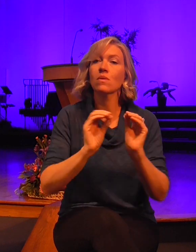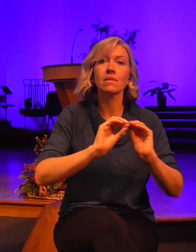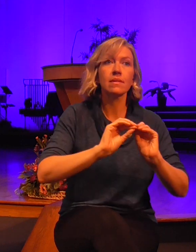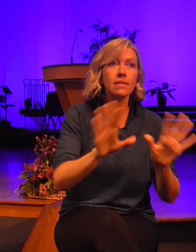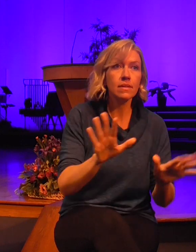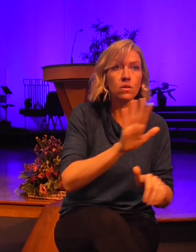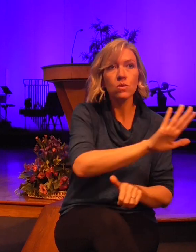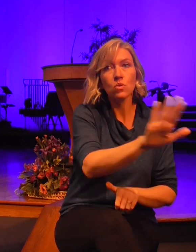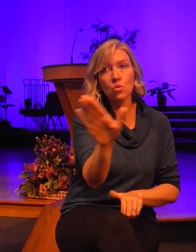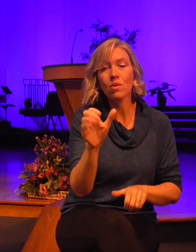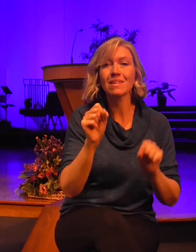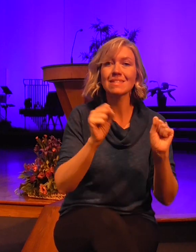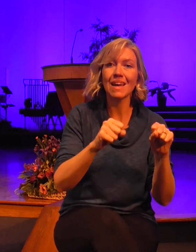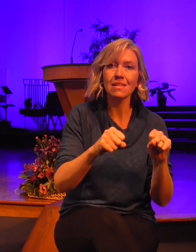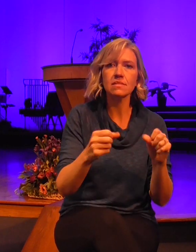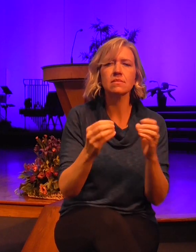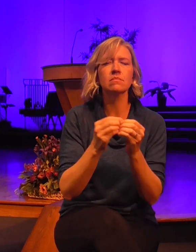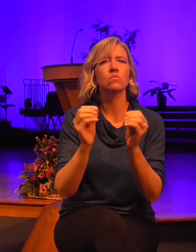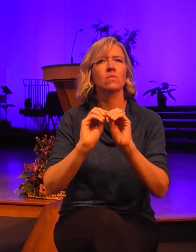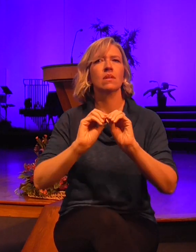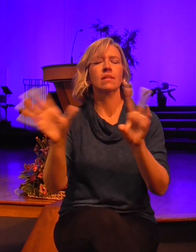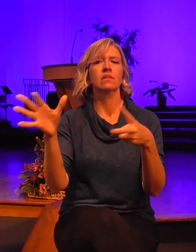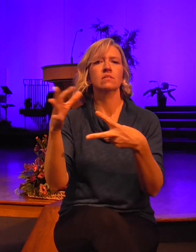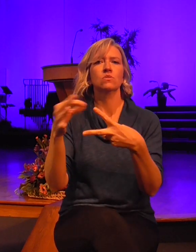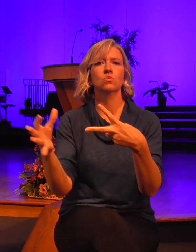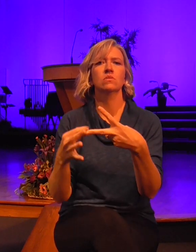clearer your choices.